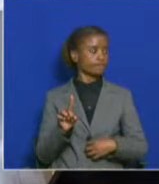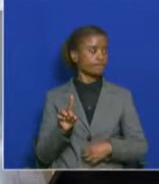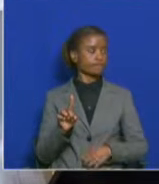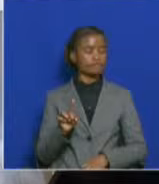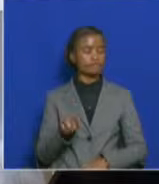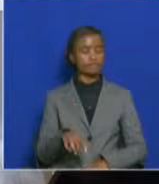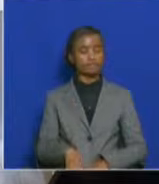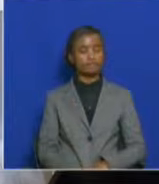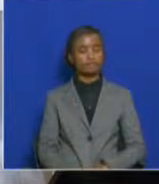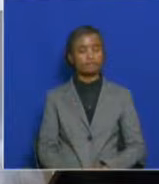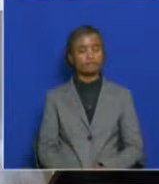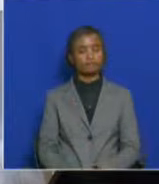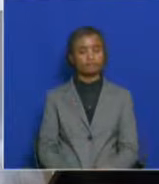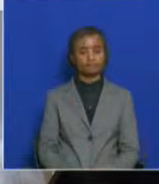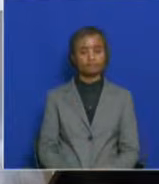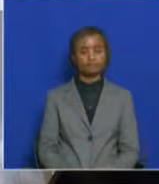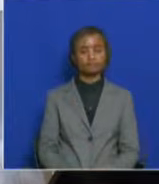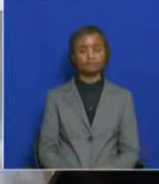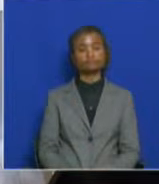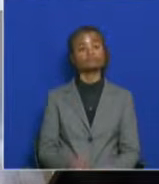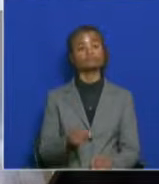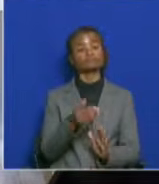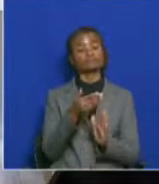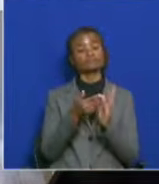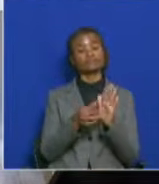at the bottom of the page,